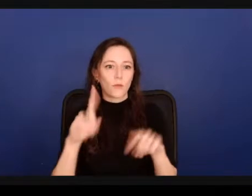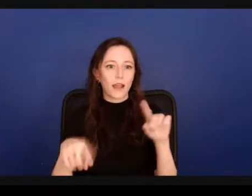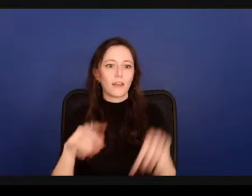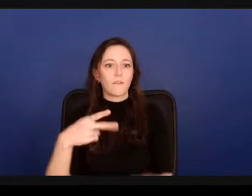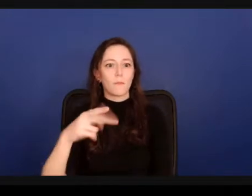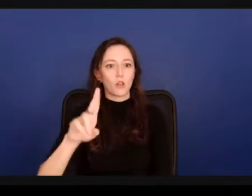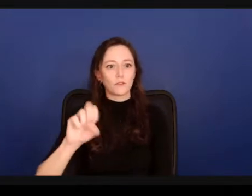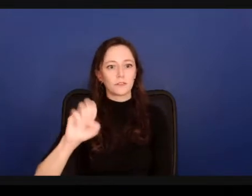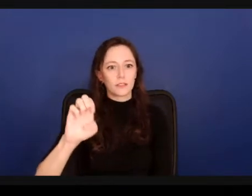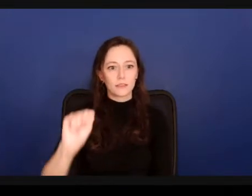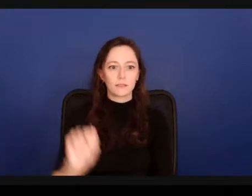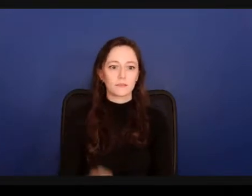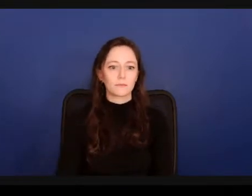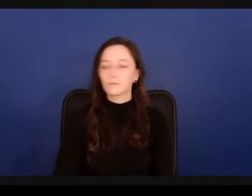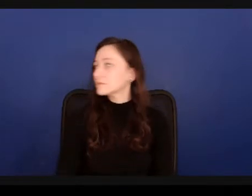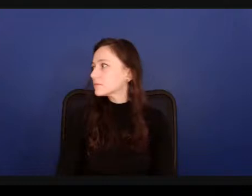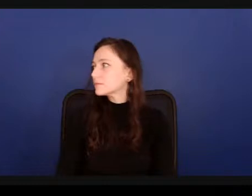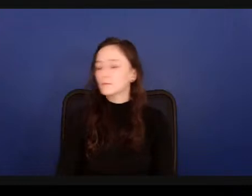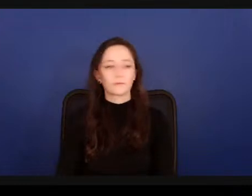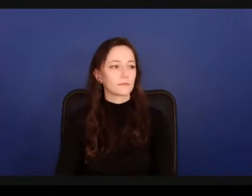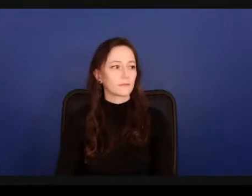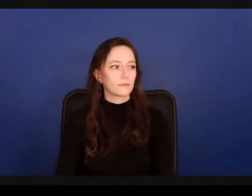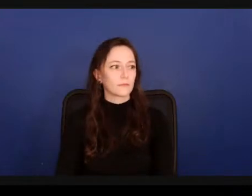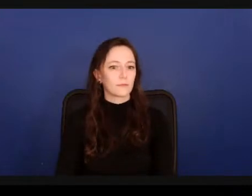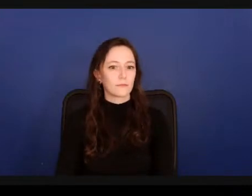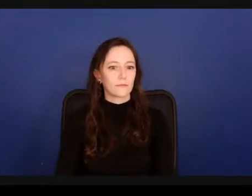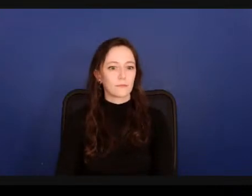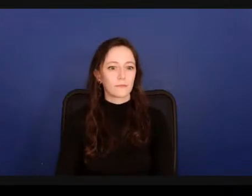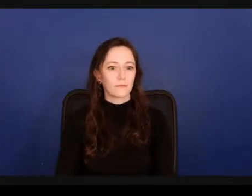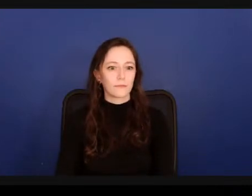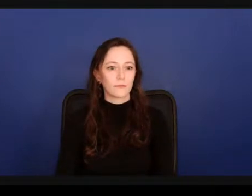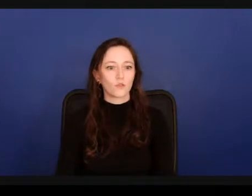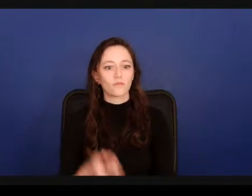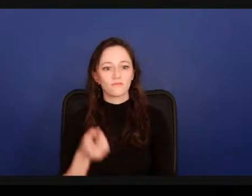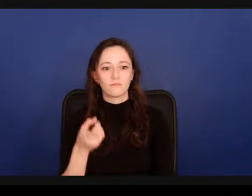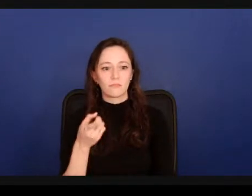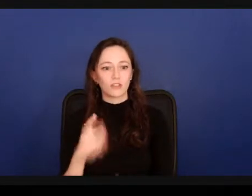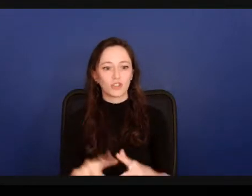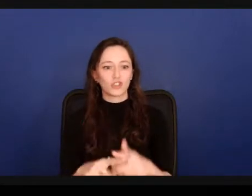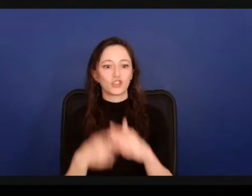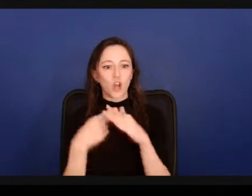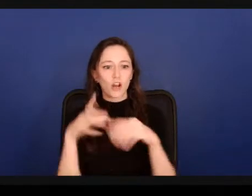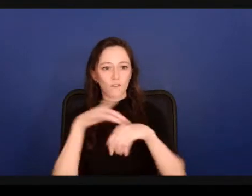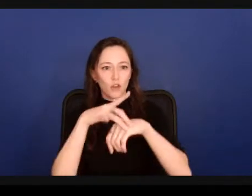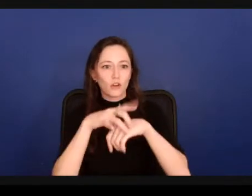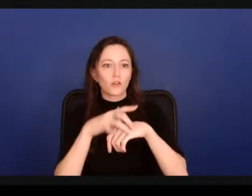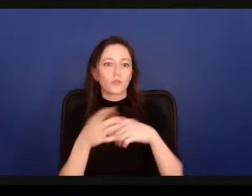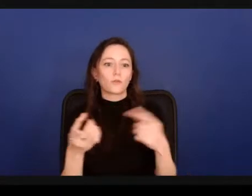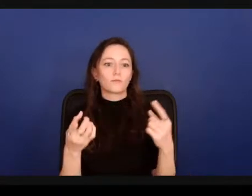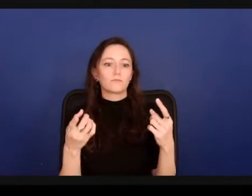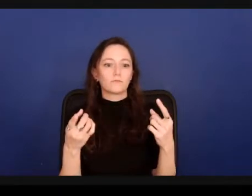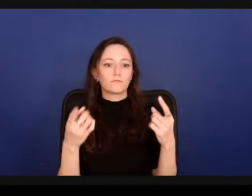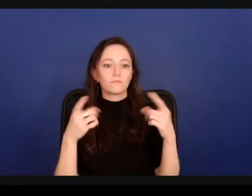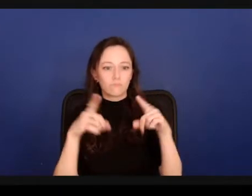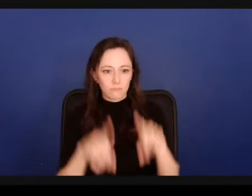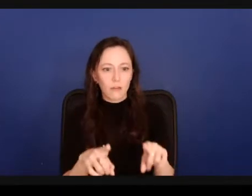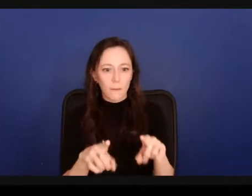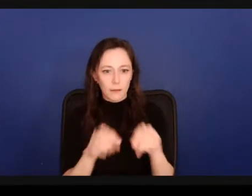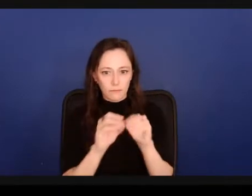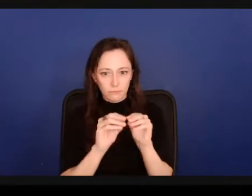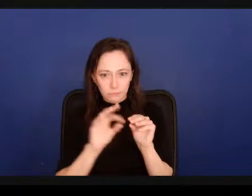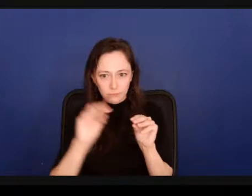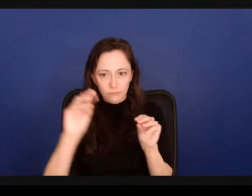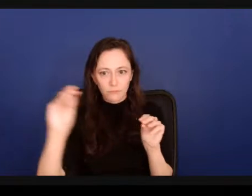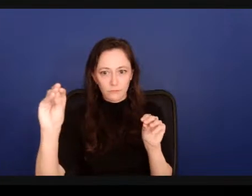And during that same time, here is our beginning of earthquake swarms. If we come down to our summit GPS line from north to